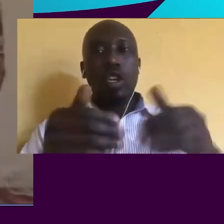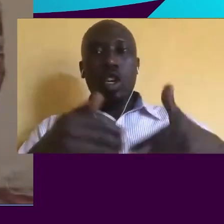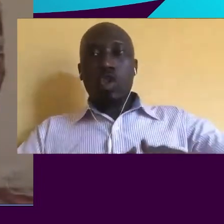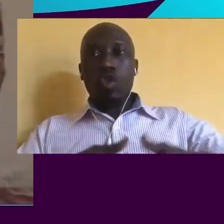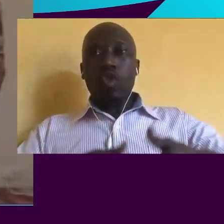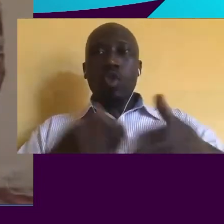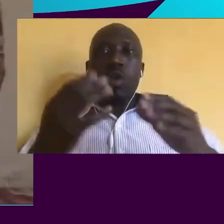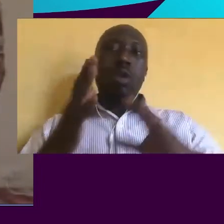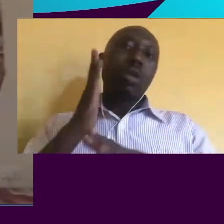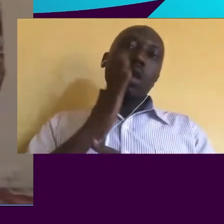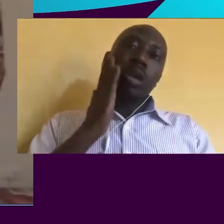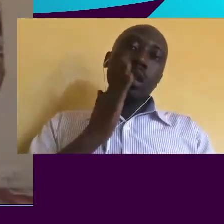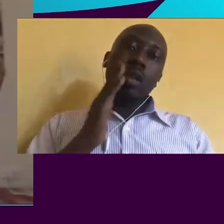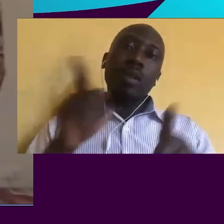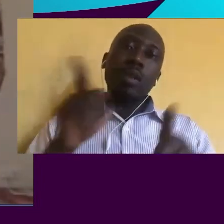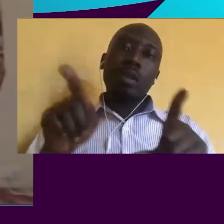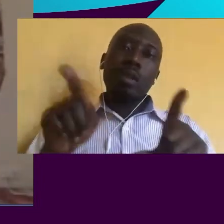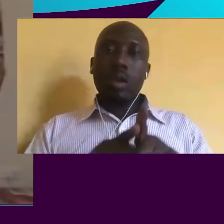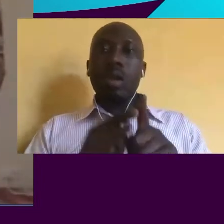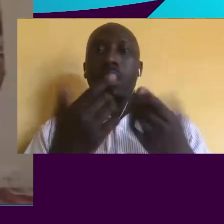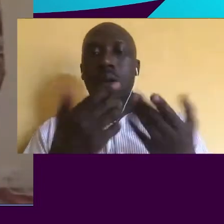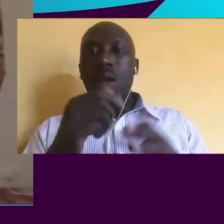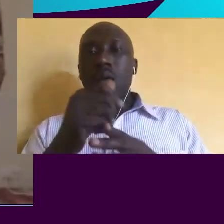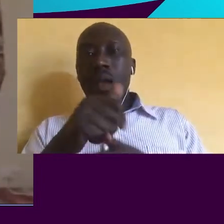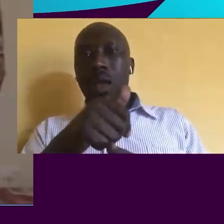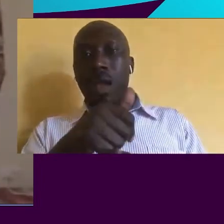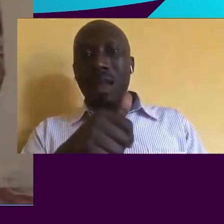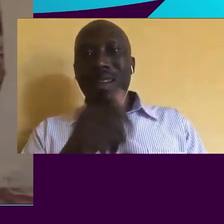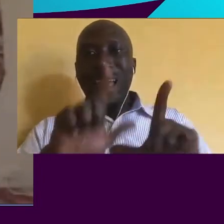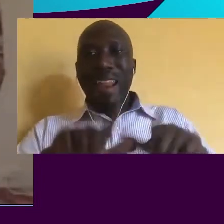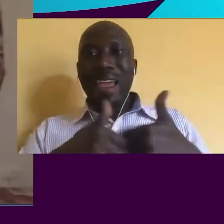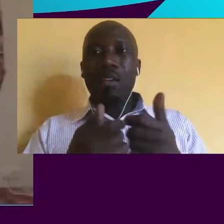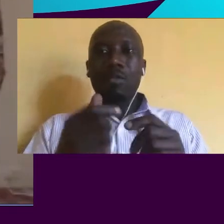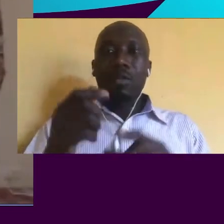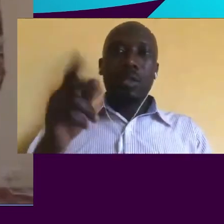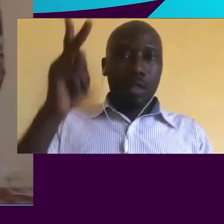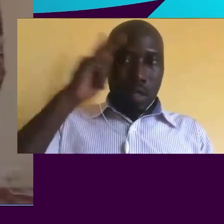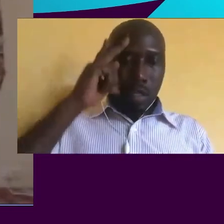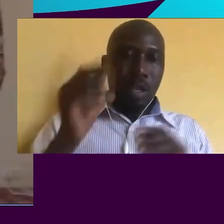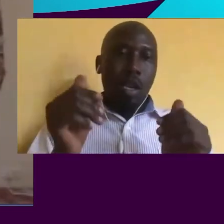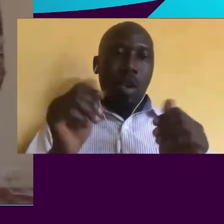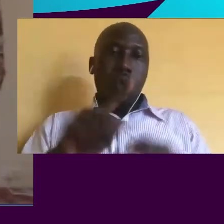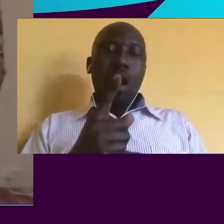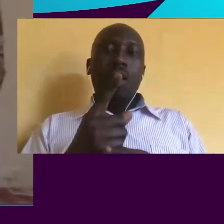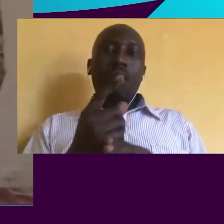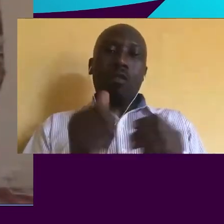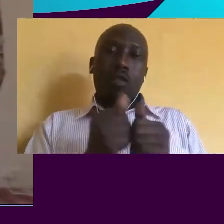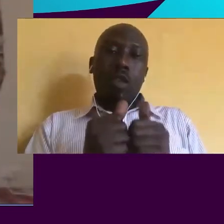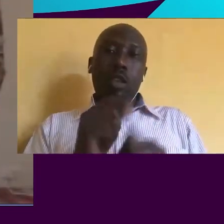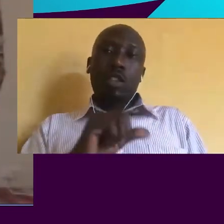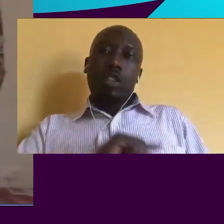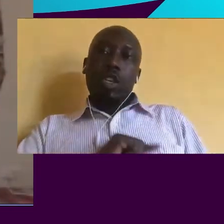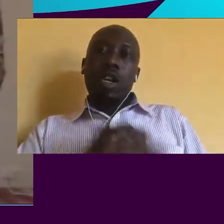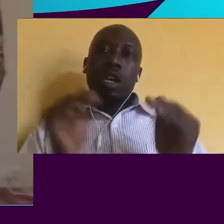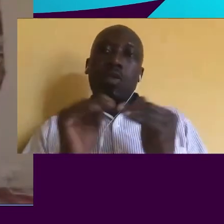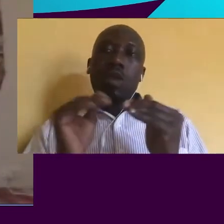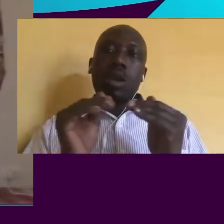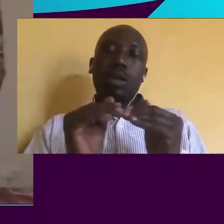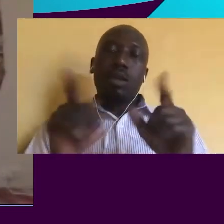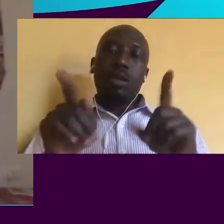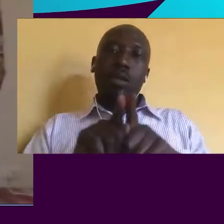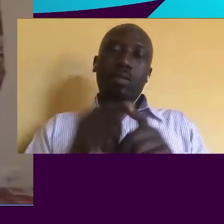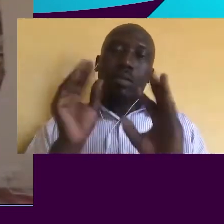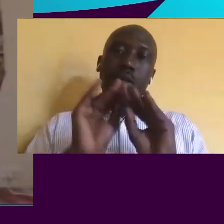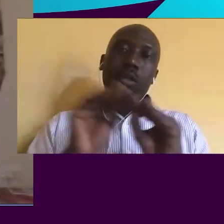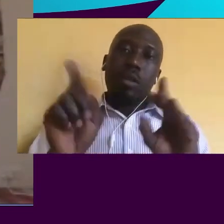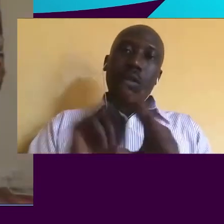literacy and important life skills, one of which is gender equality, which we teach throughout all aspects of our programming to